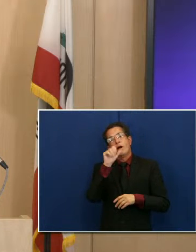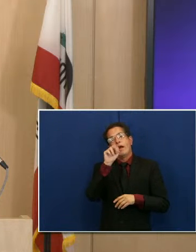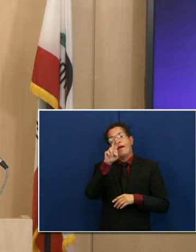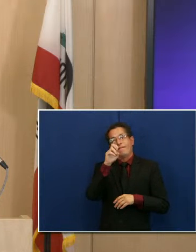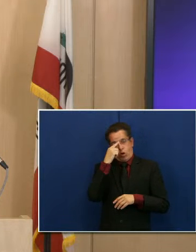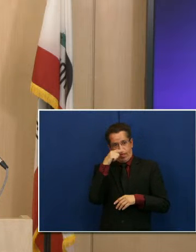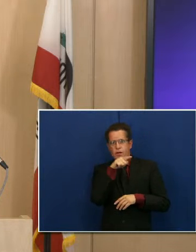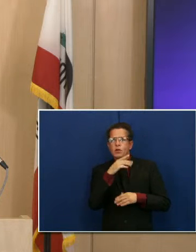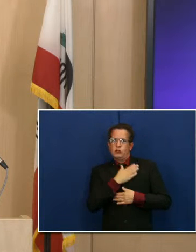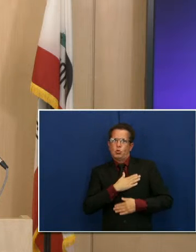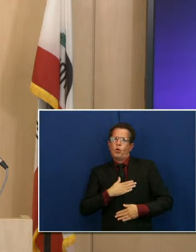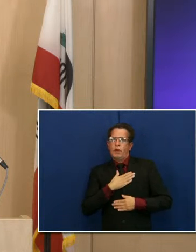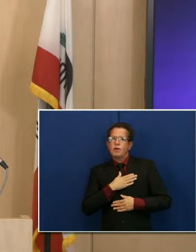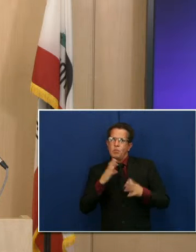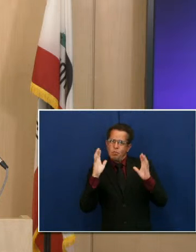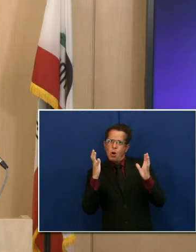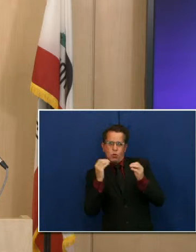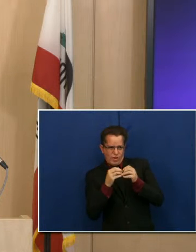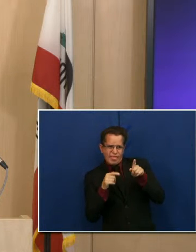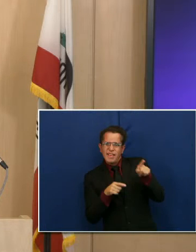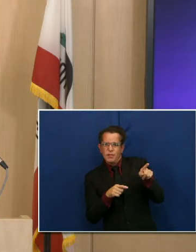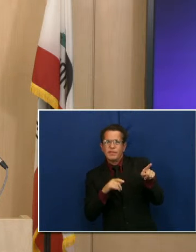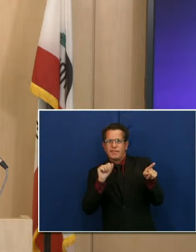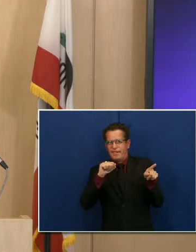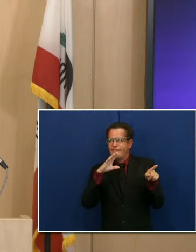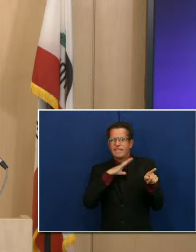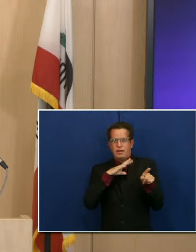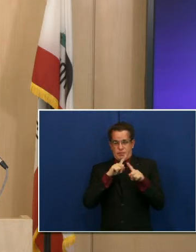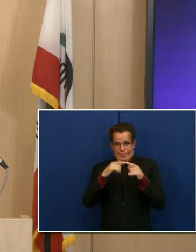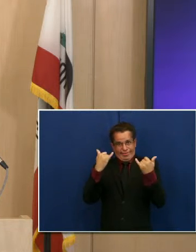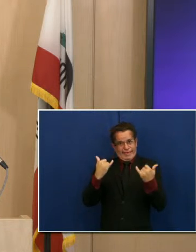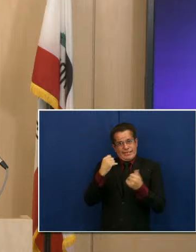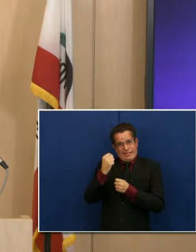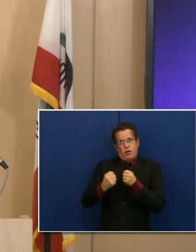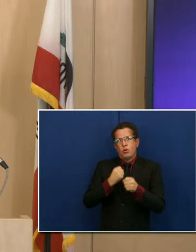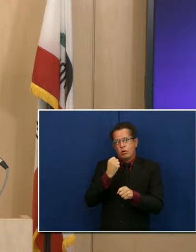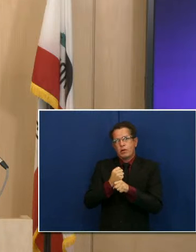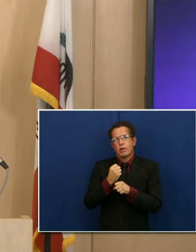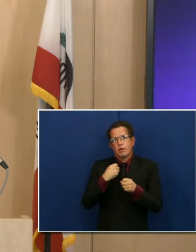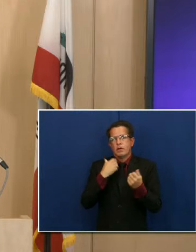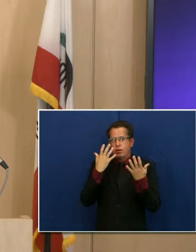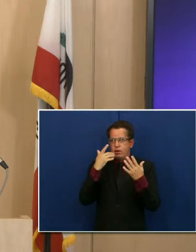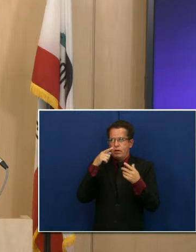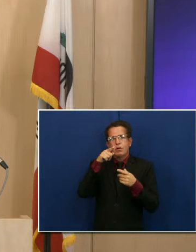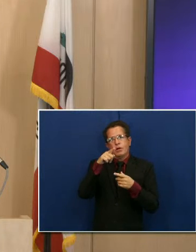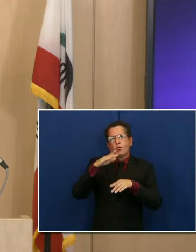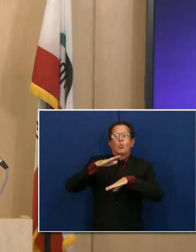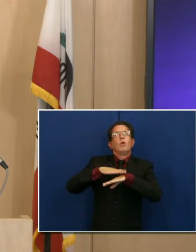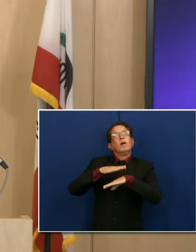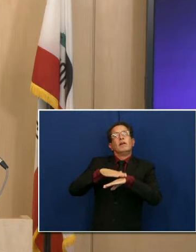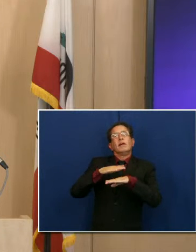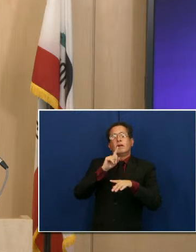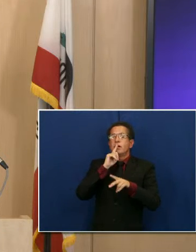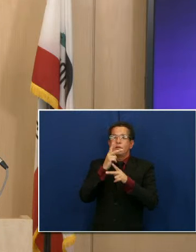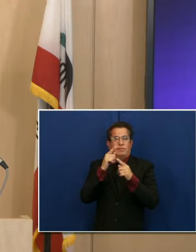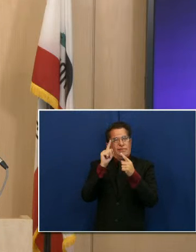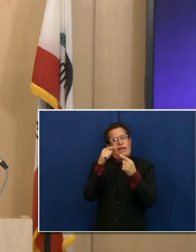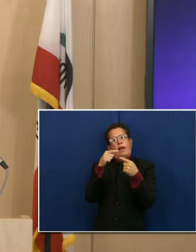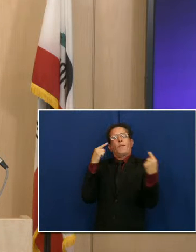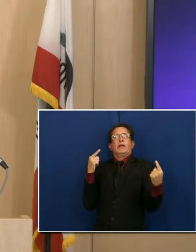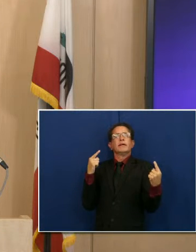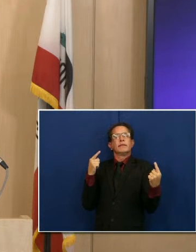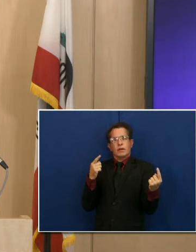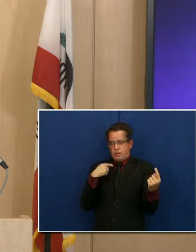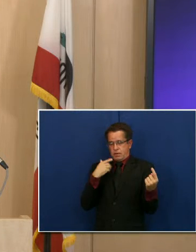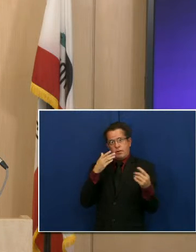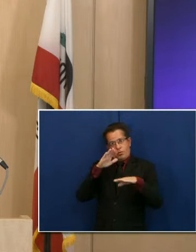each other's company. And this year we're asking folks to do something that's counter to everything we normally do. We're asking you